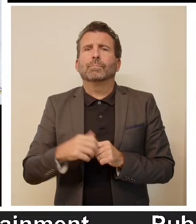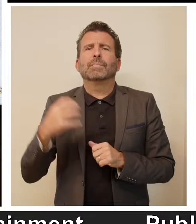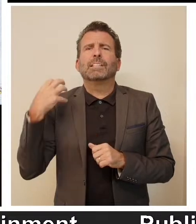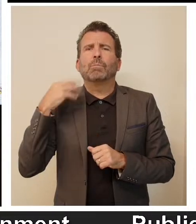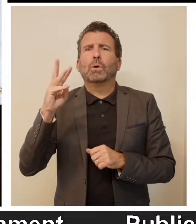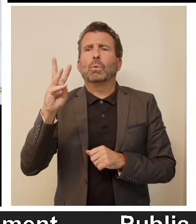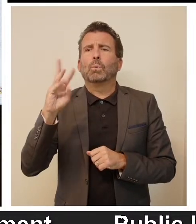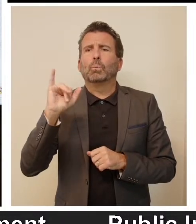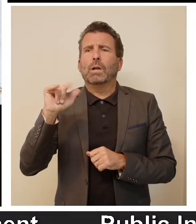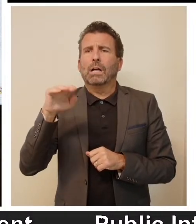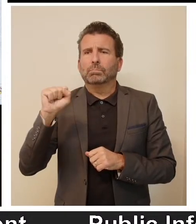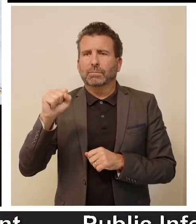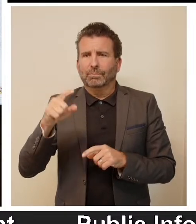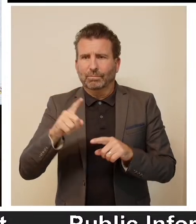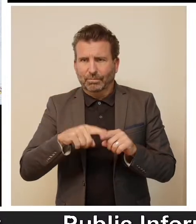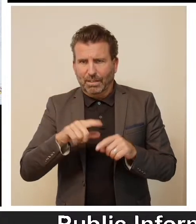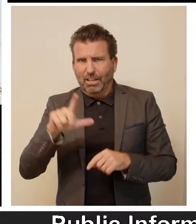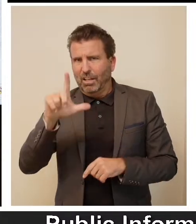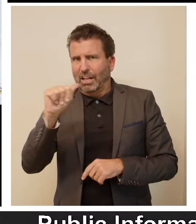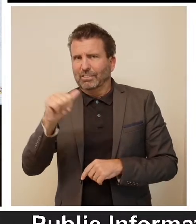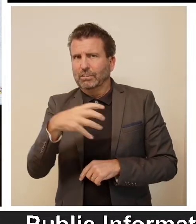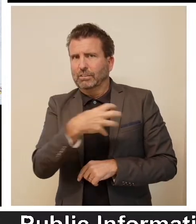Sheriff's Department.